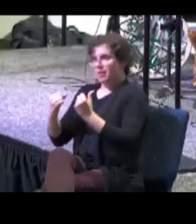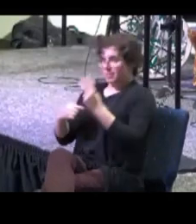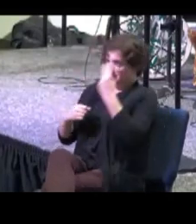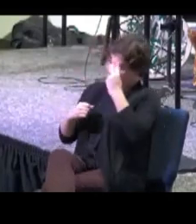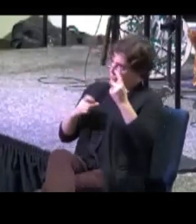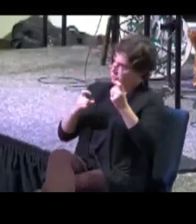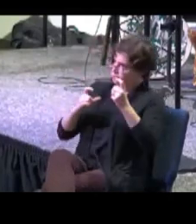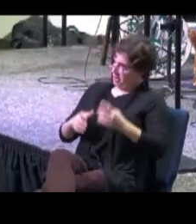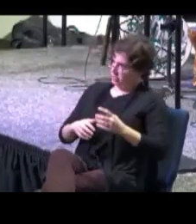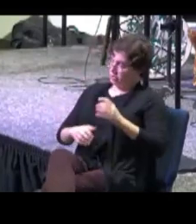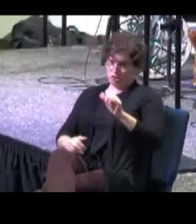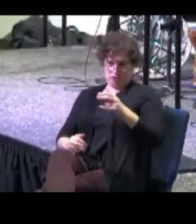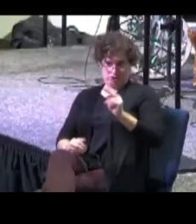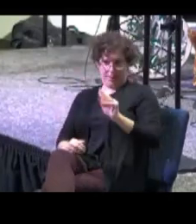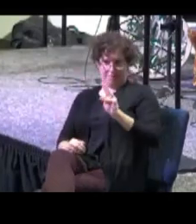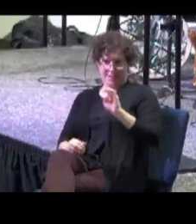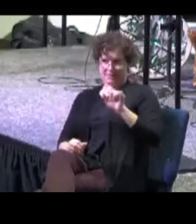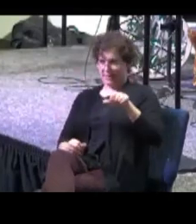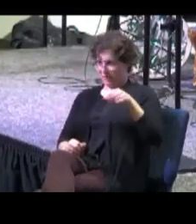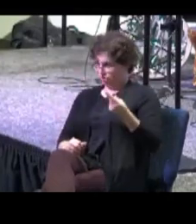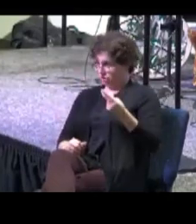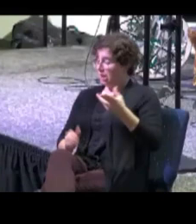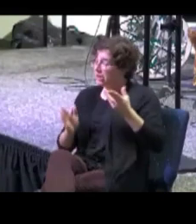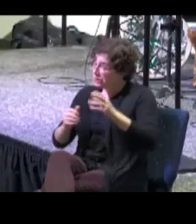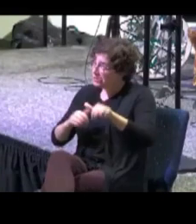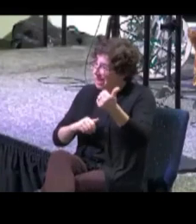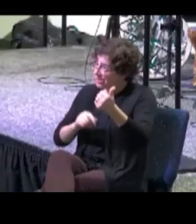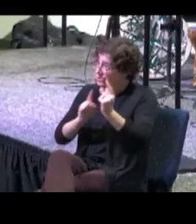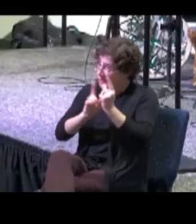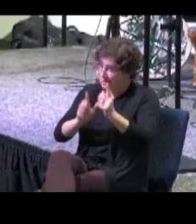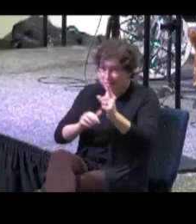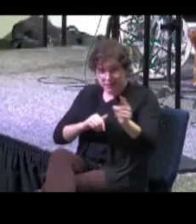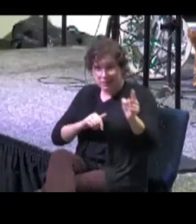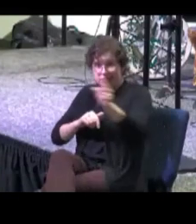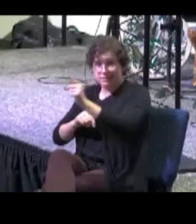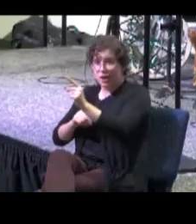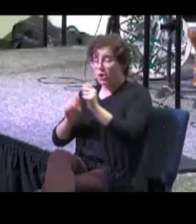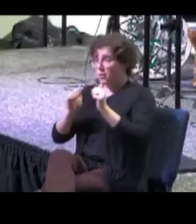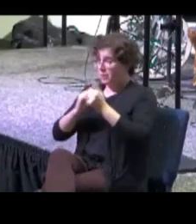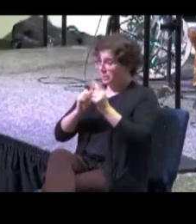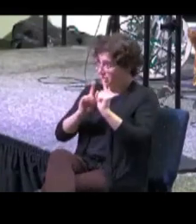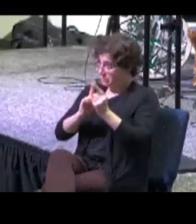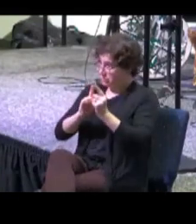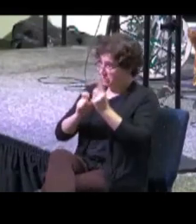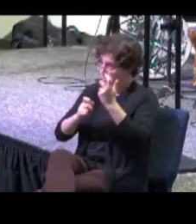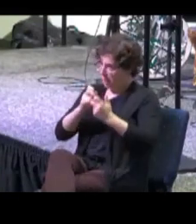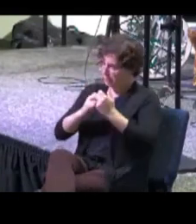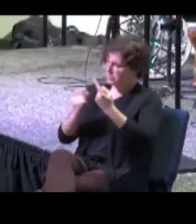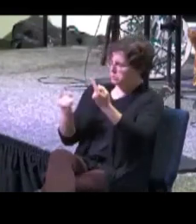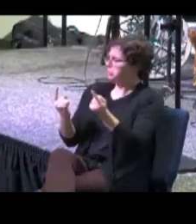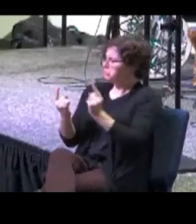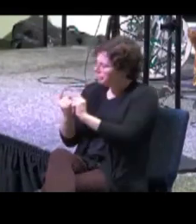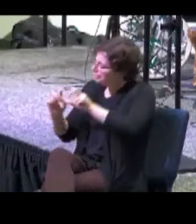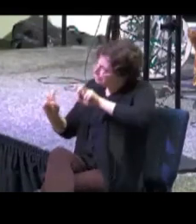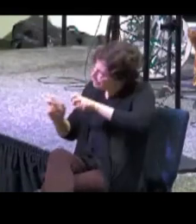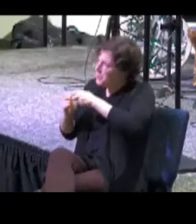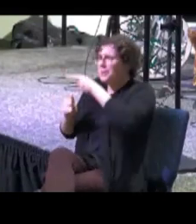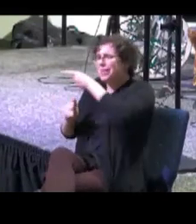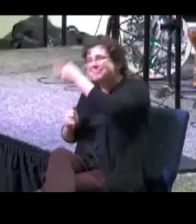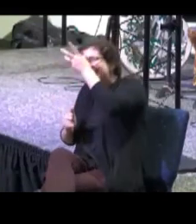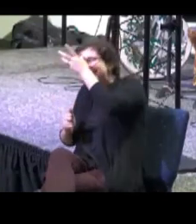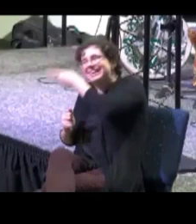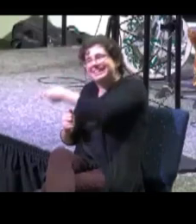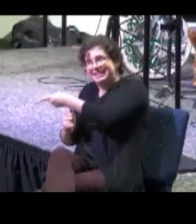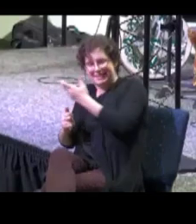John McIntosh, encouraged other translators with translation issues to come sit with him and see if he could help